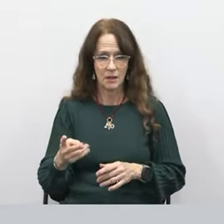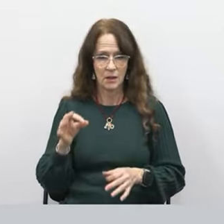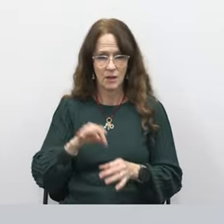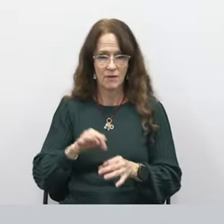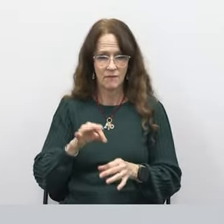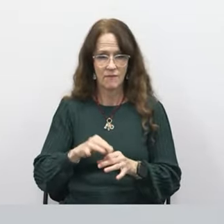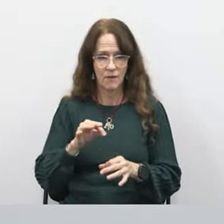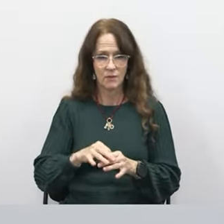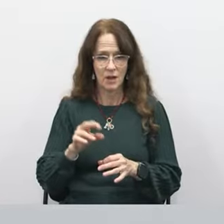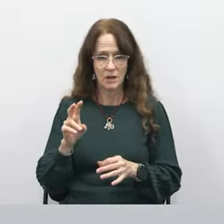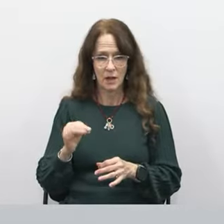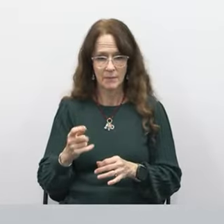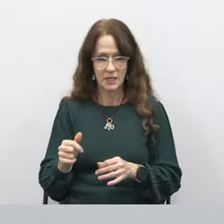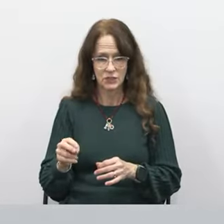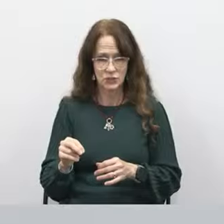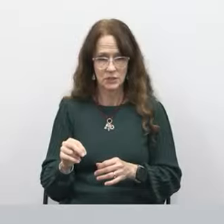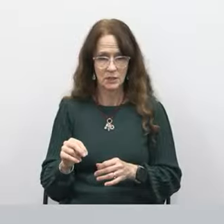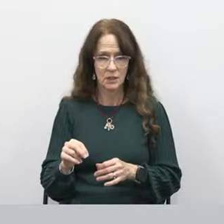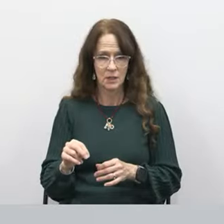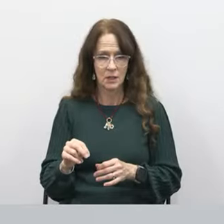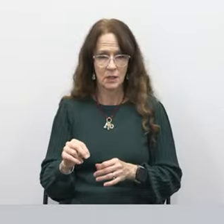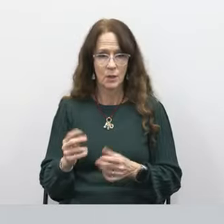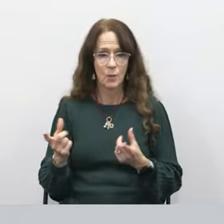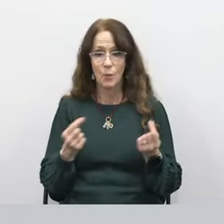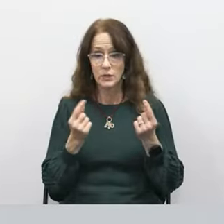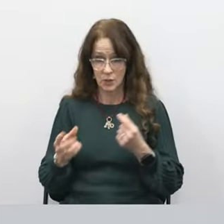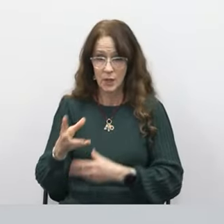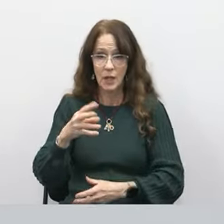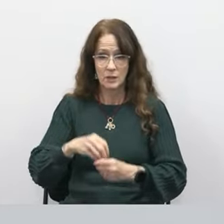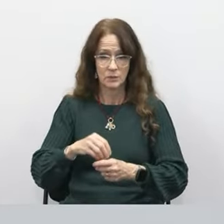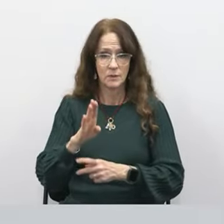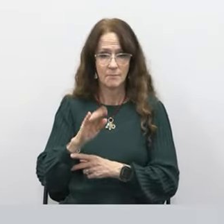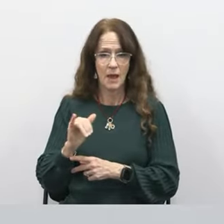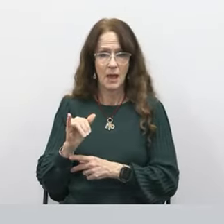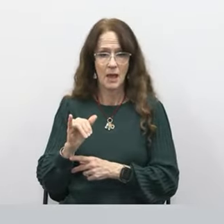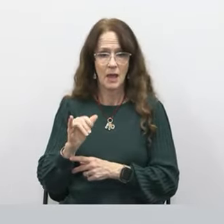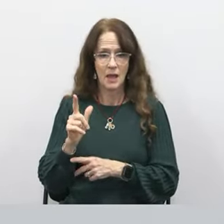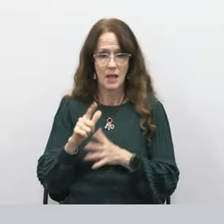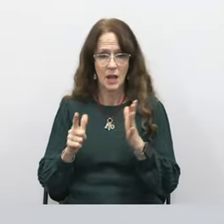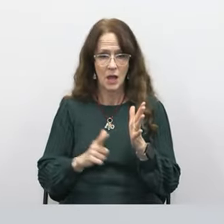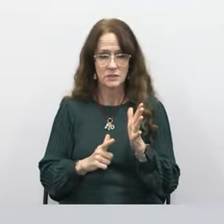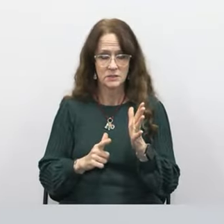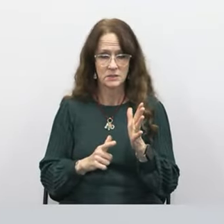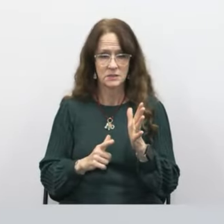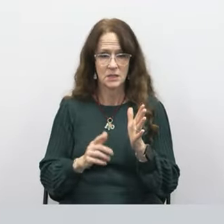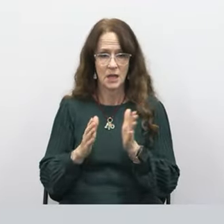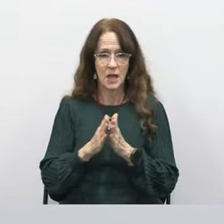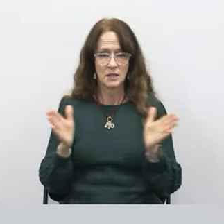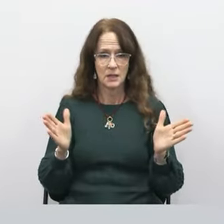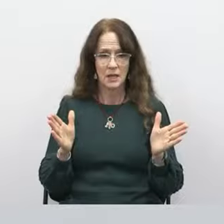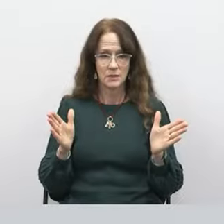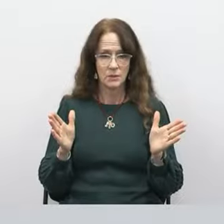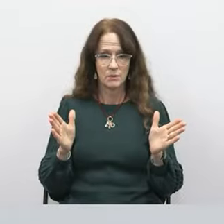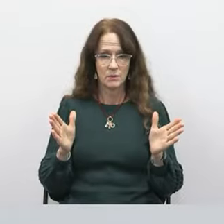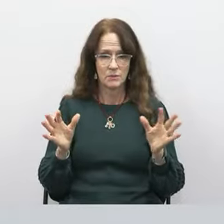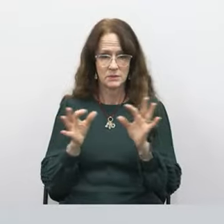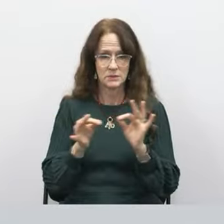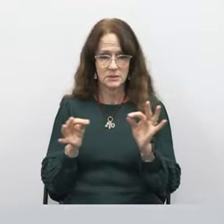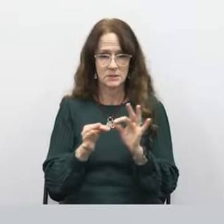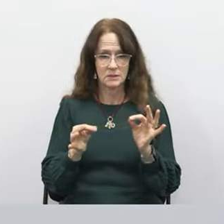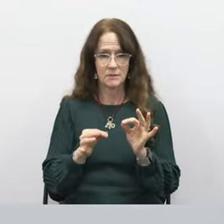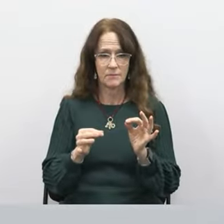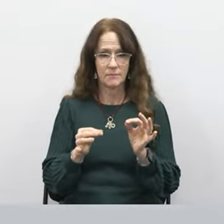on the nomination. One of the things you did include in your bylaws is just a general belief or a statement